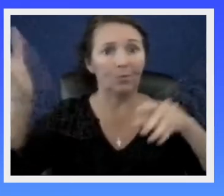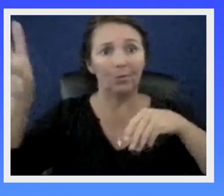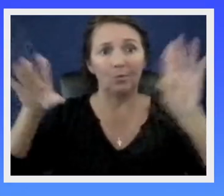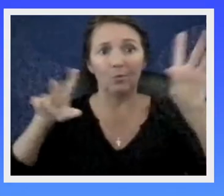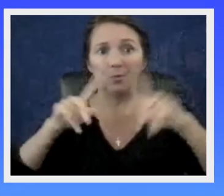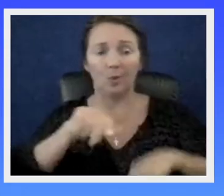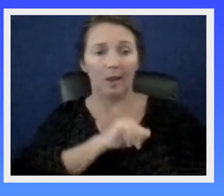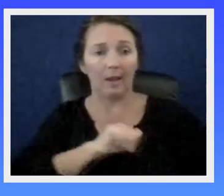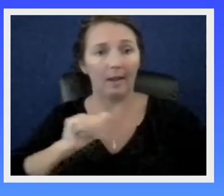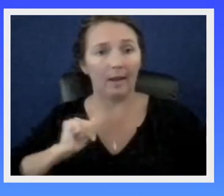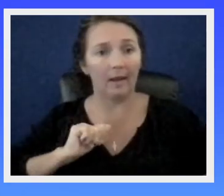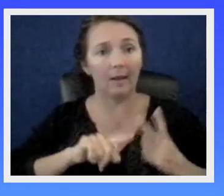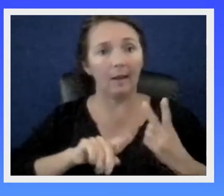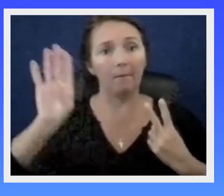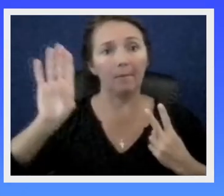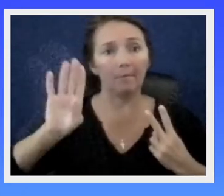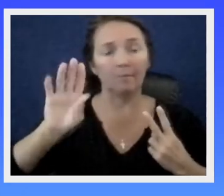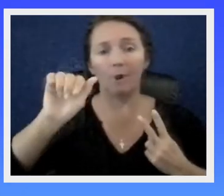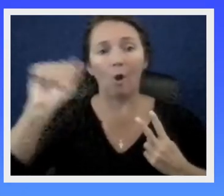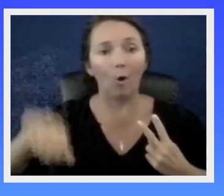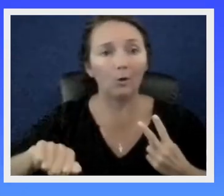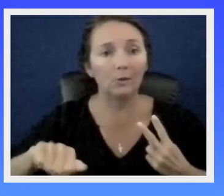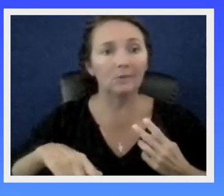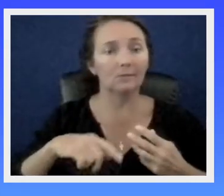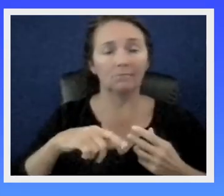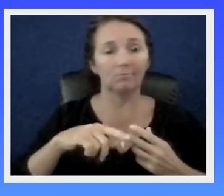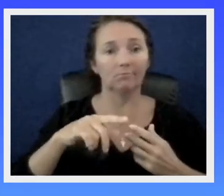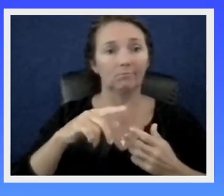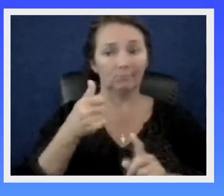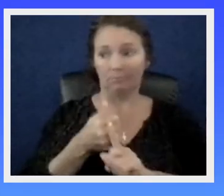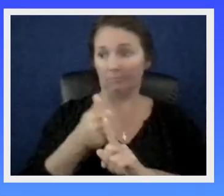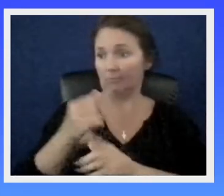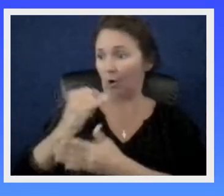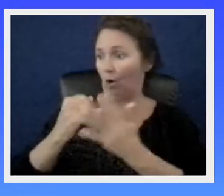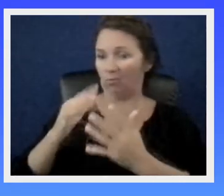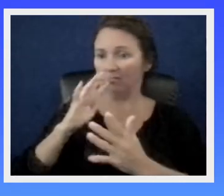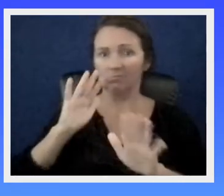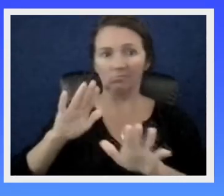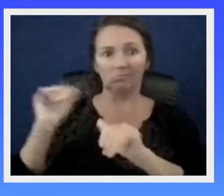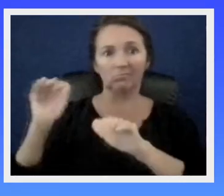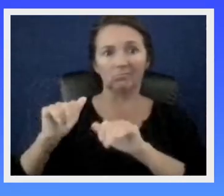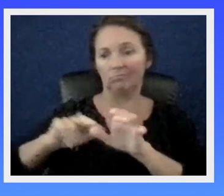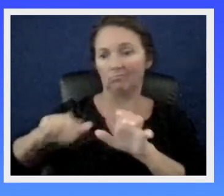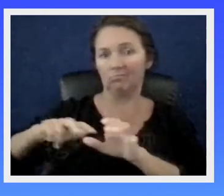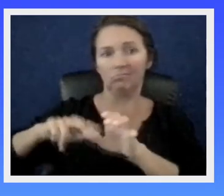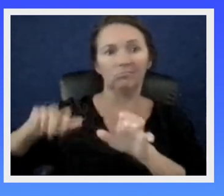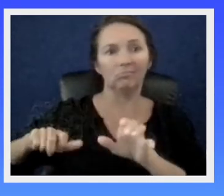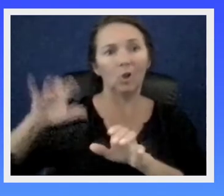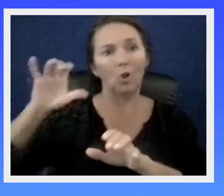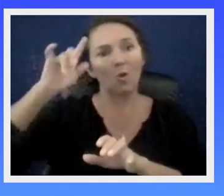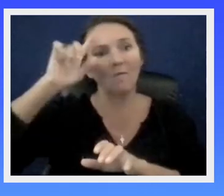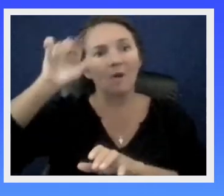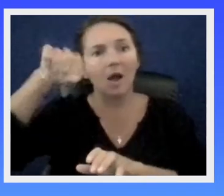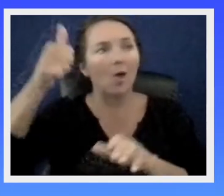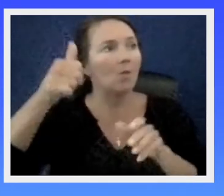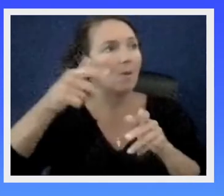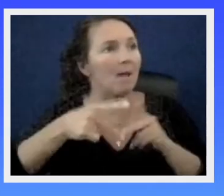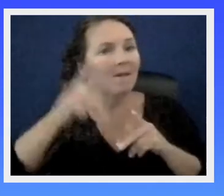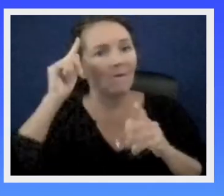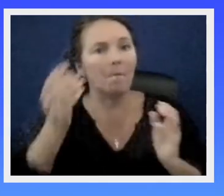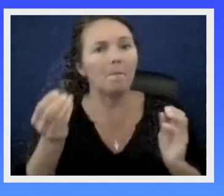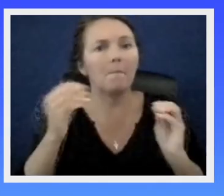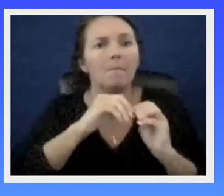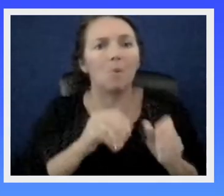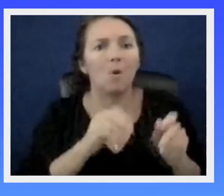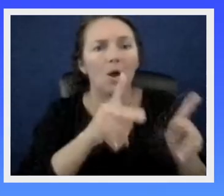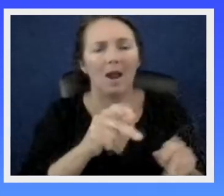to Austin. Artists are just leaving the region for opportunities elsewhere. So the question is, how do we keep